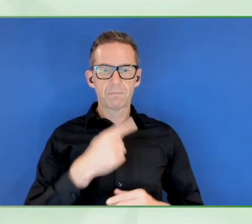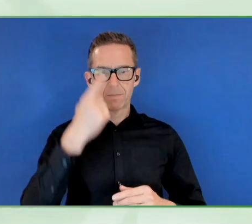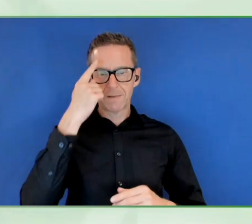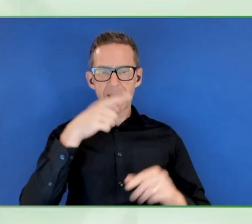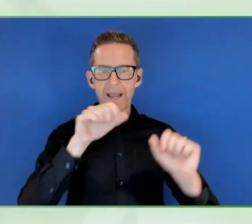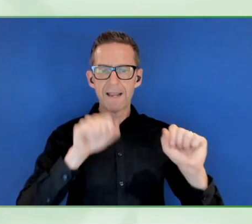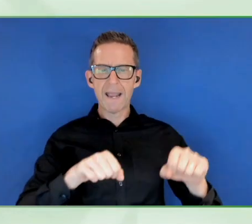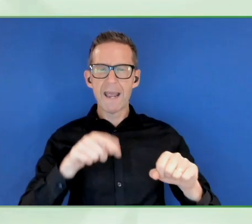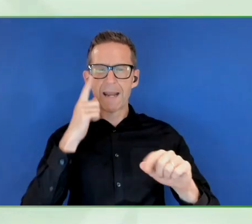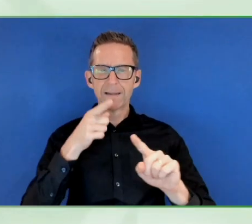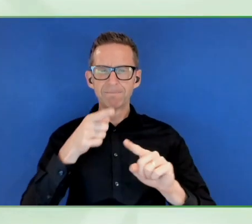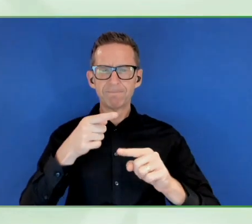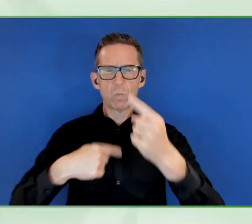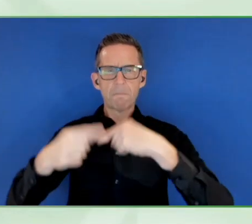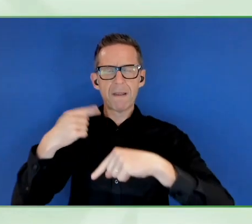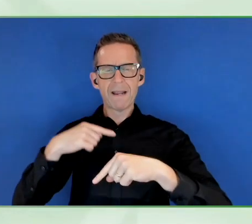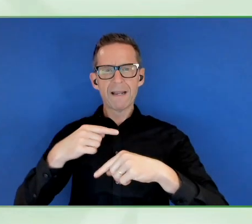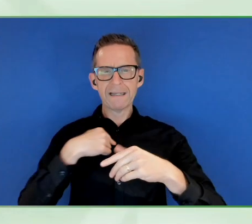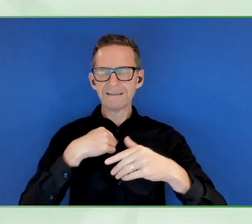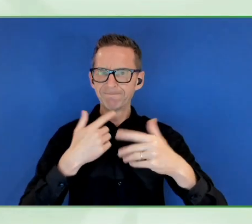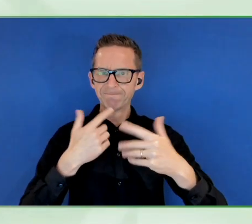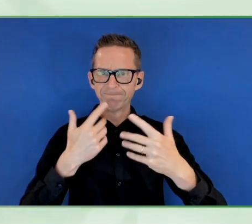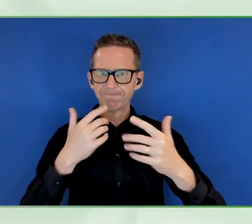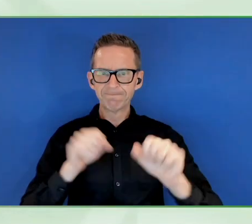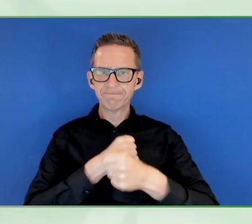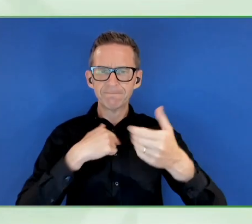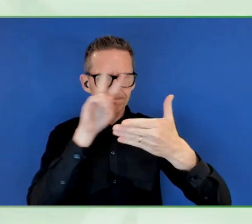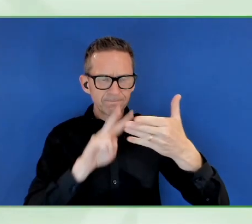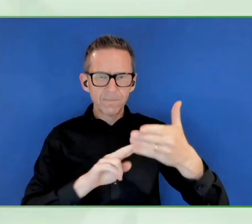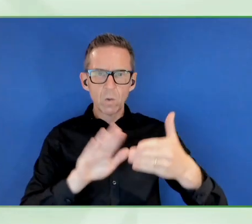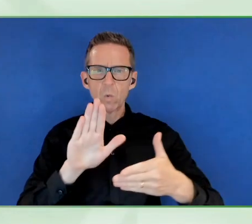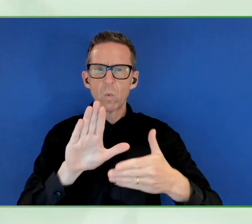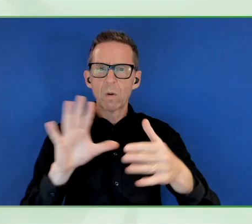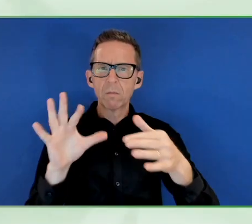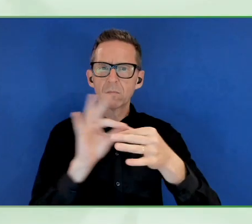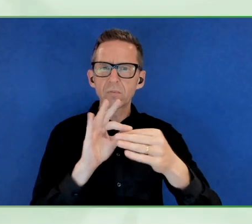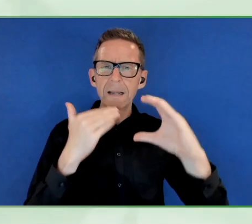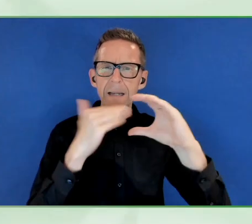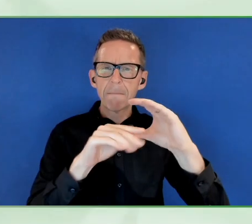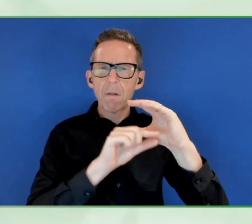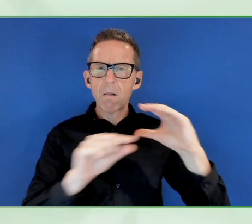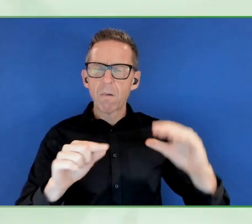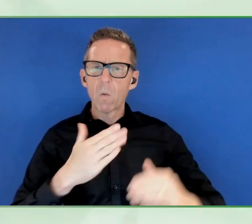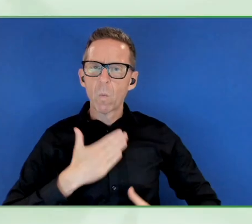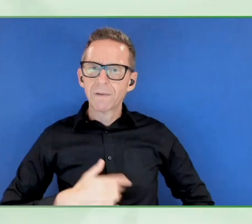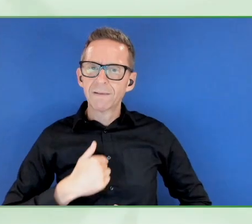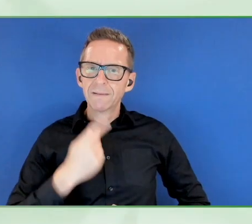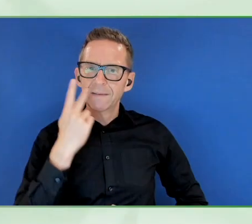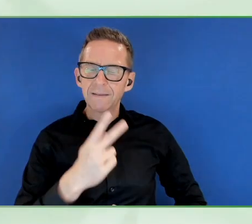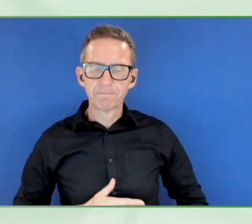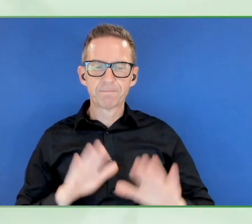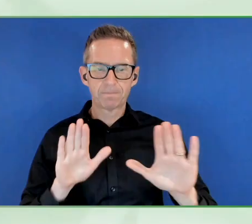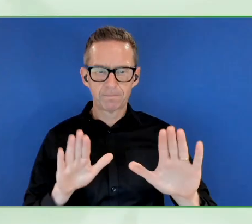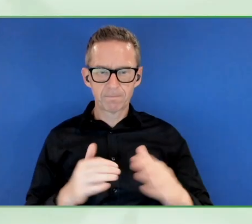seconds I could not read your affiliation and the email address. Now my question to Mr. Rasberg. You spoke